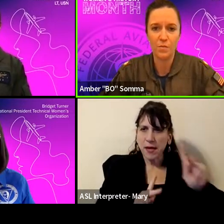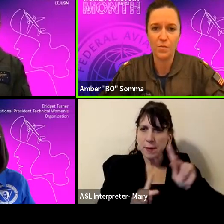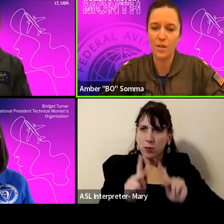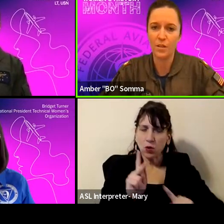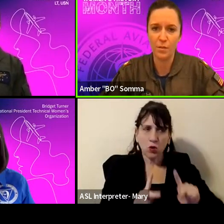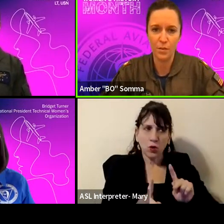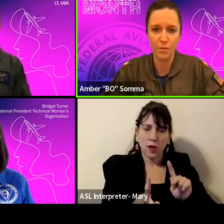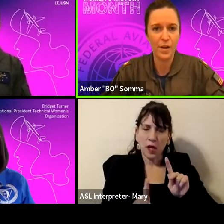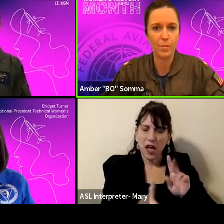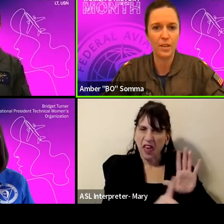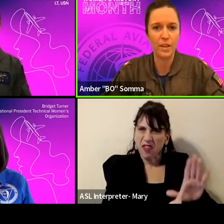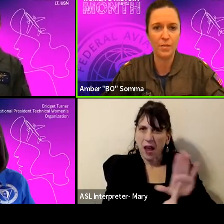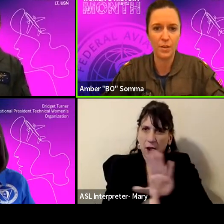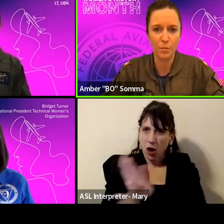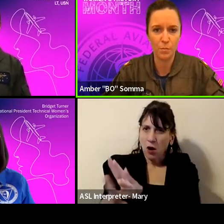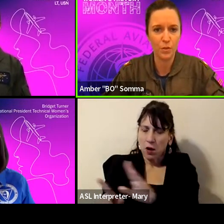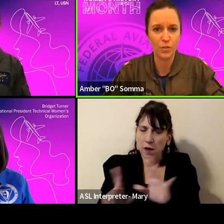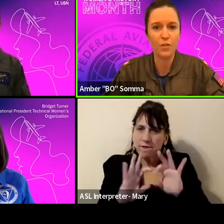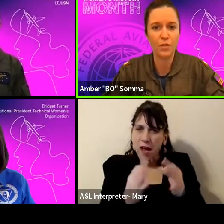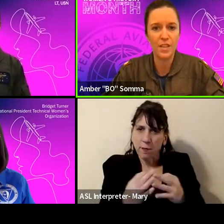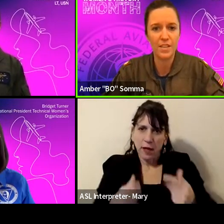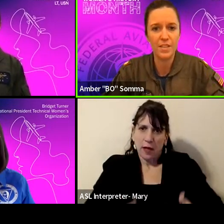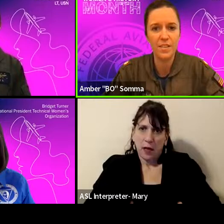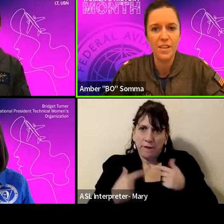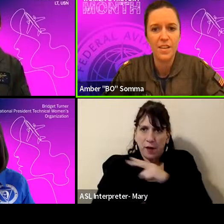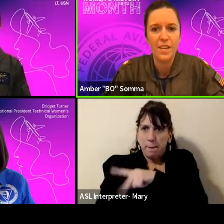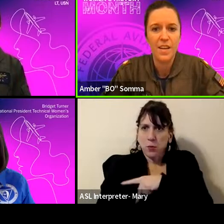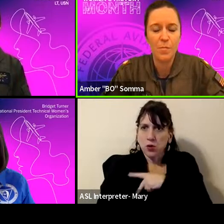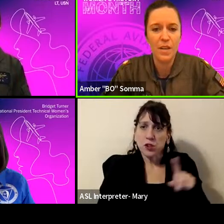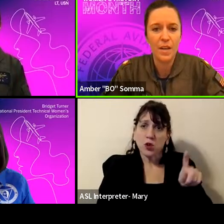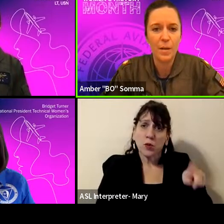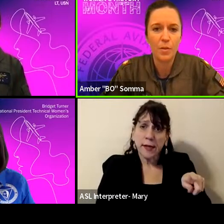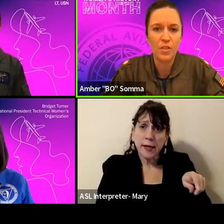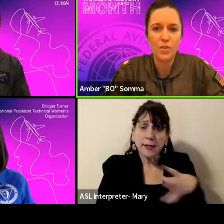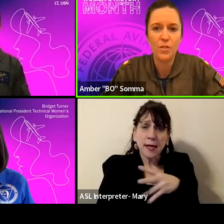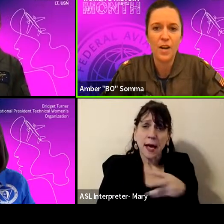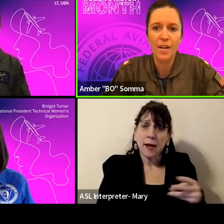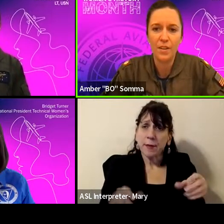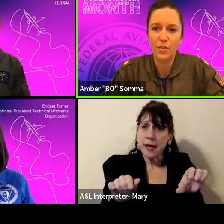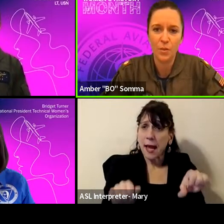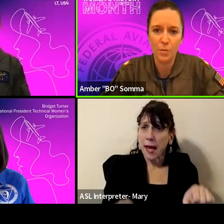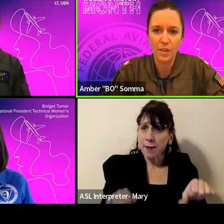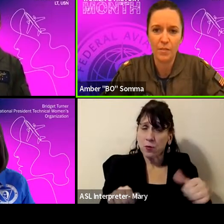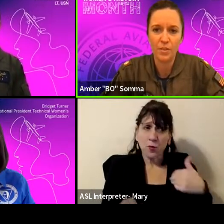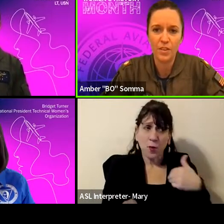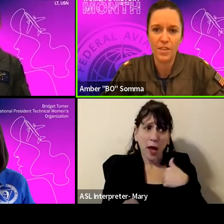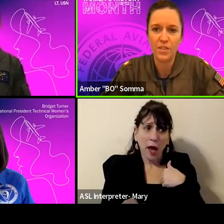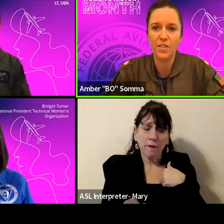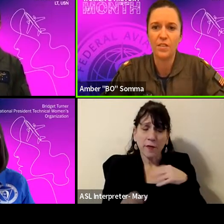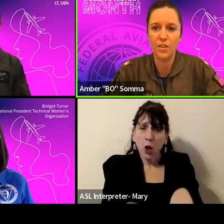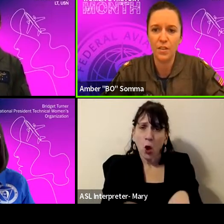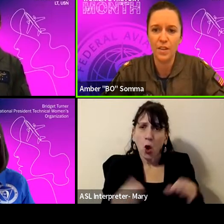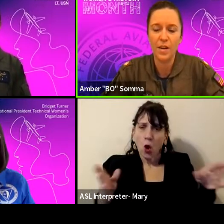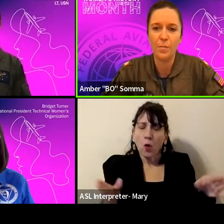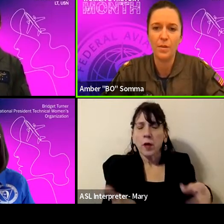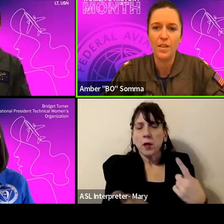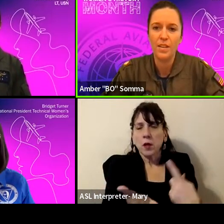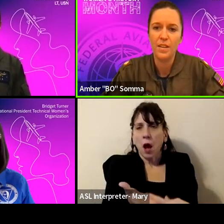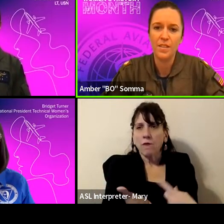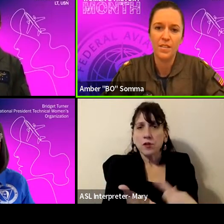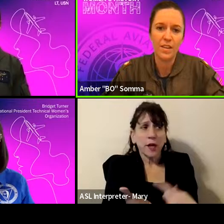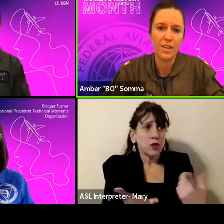their, you know, their family life and their personal needs, and being able to have those open conversations, go to